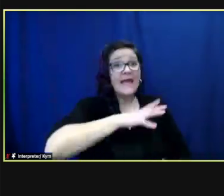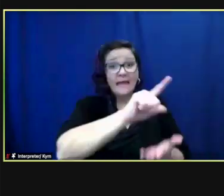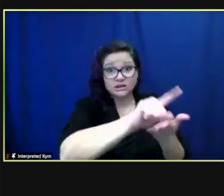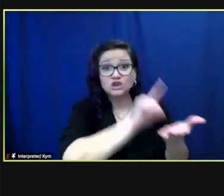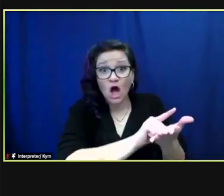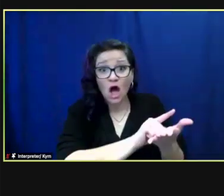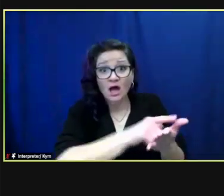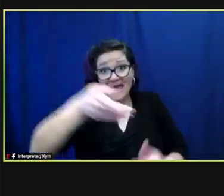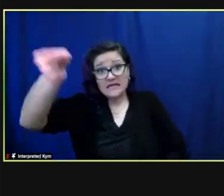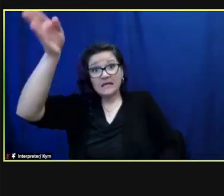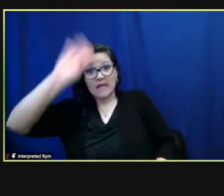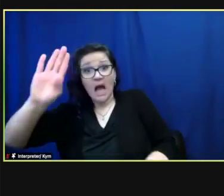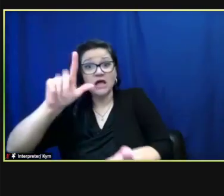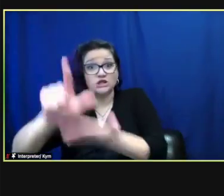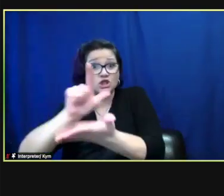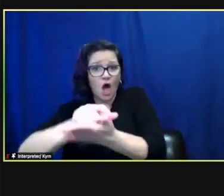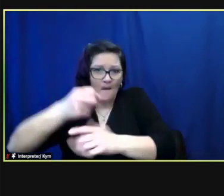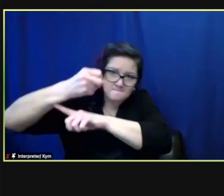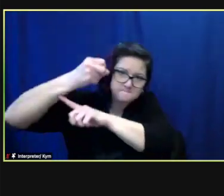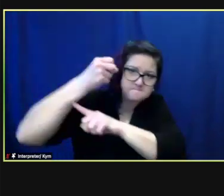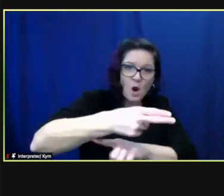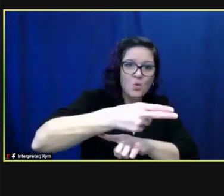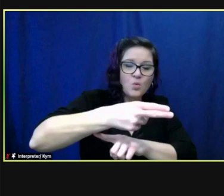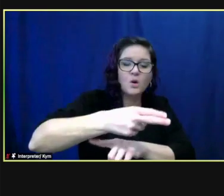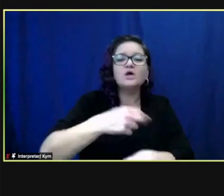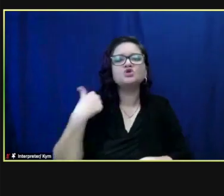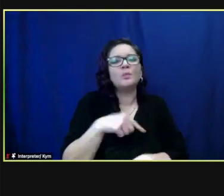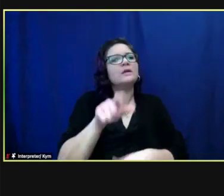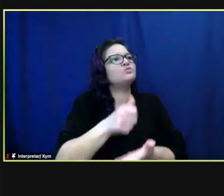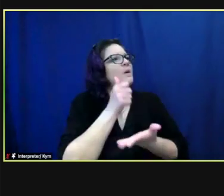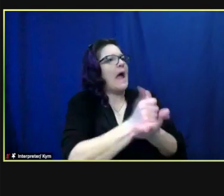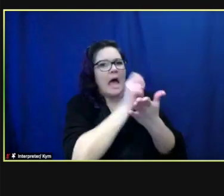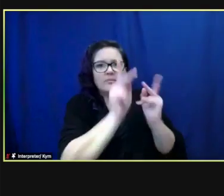we need to help people get out of slavery to be free,